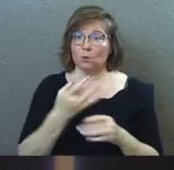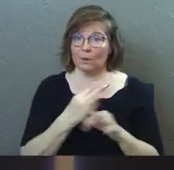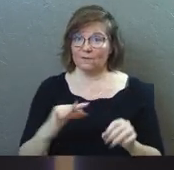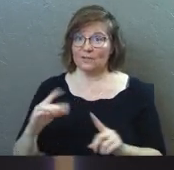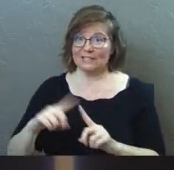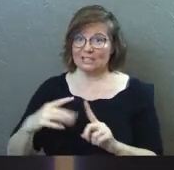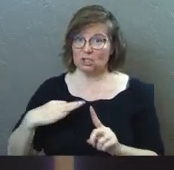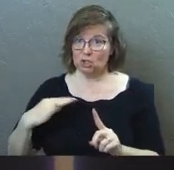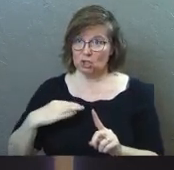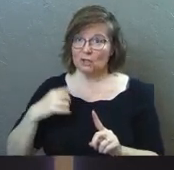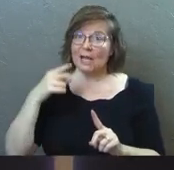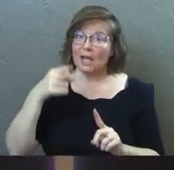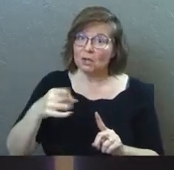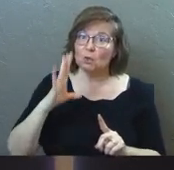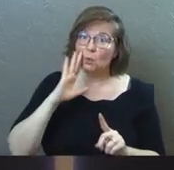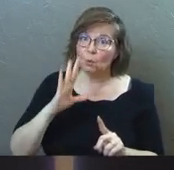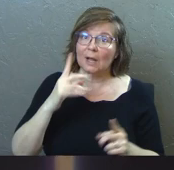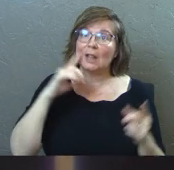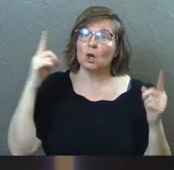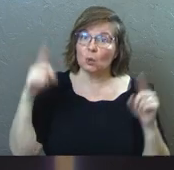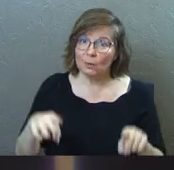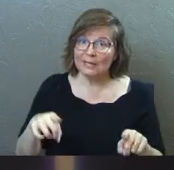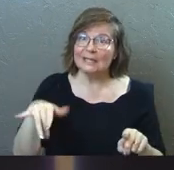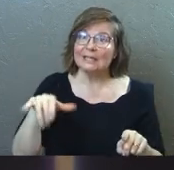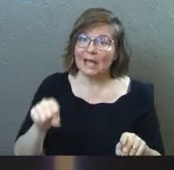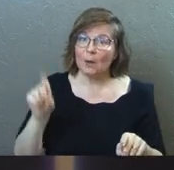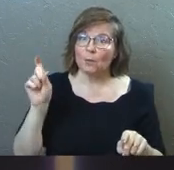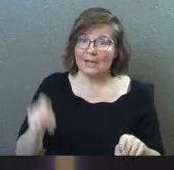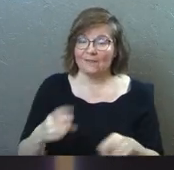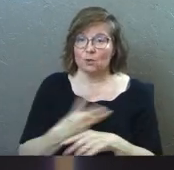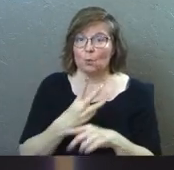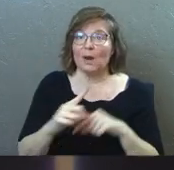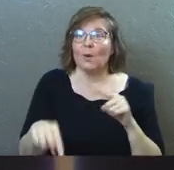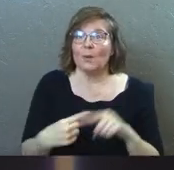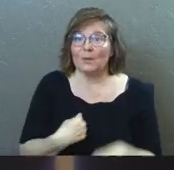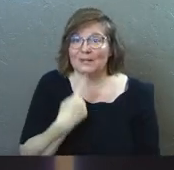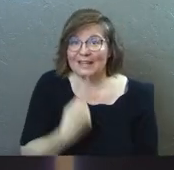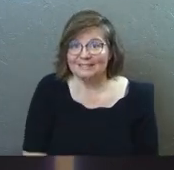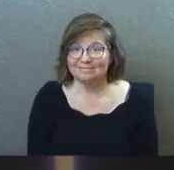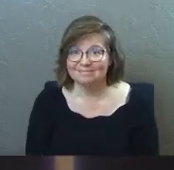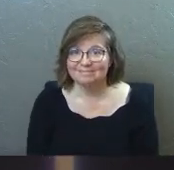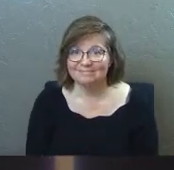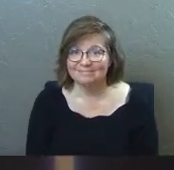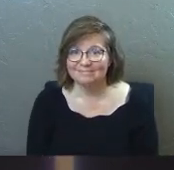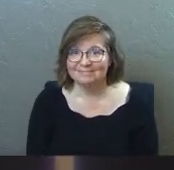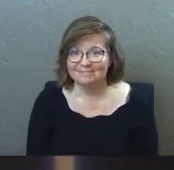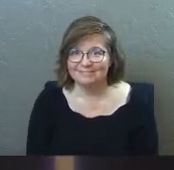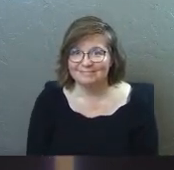free T-shirt, and you're going to agree to wear it when we tell you to.